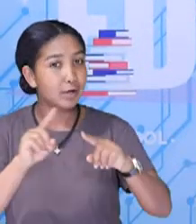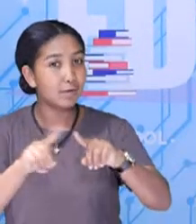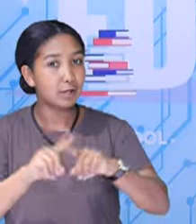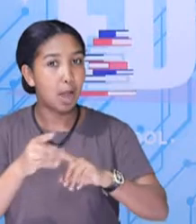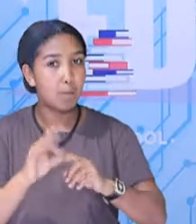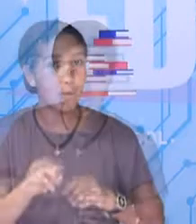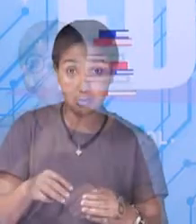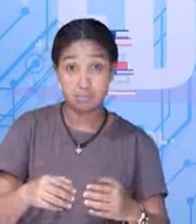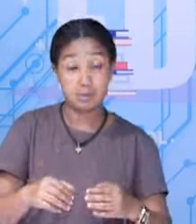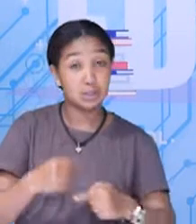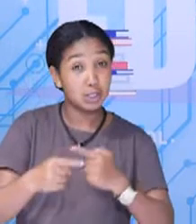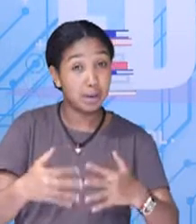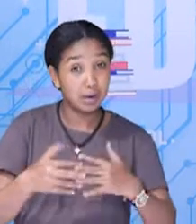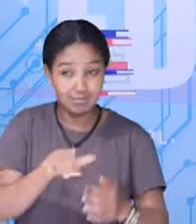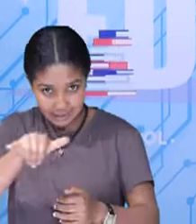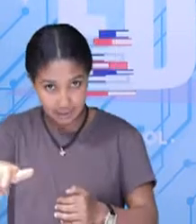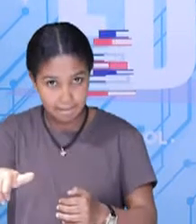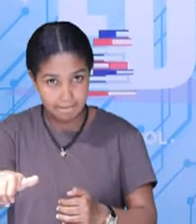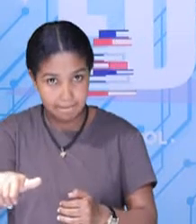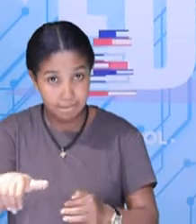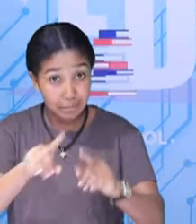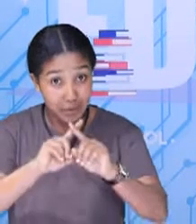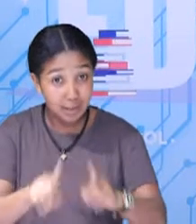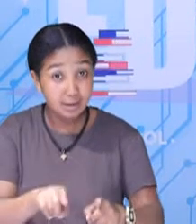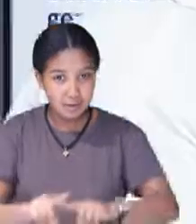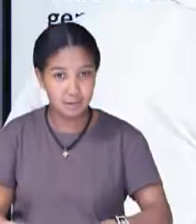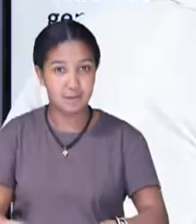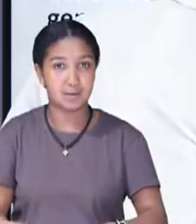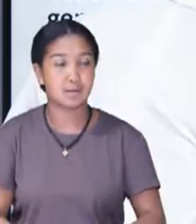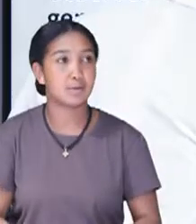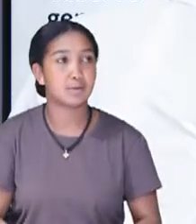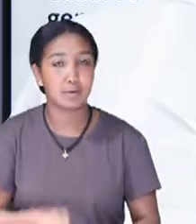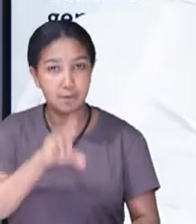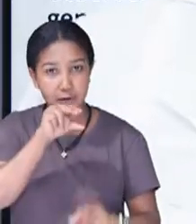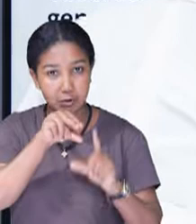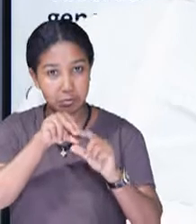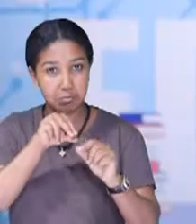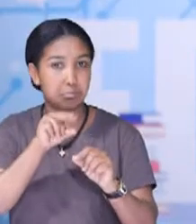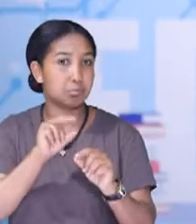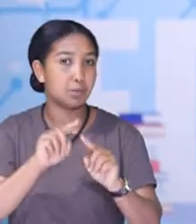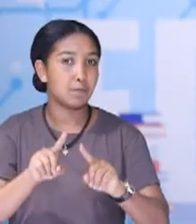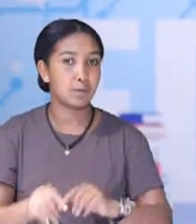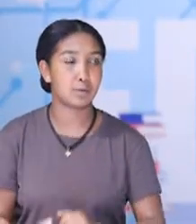different types of finches. Their genetic material was the same, but their beak type